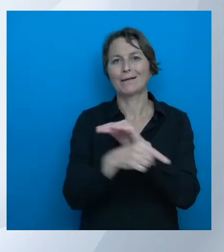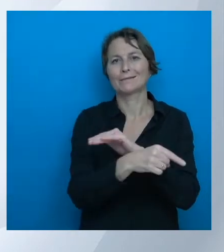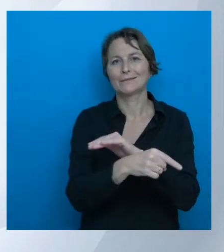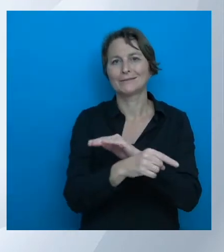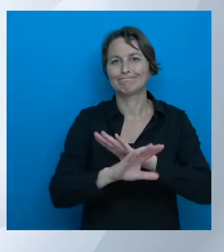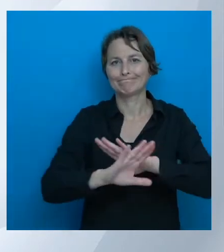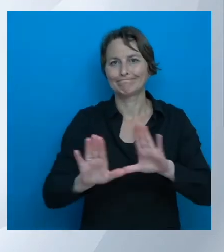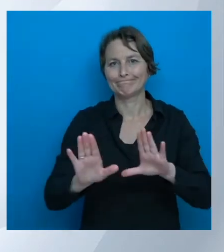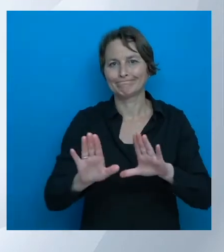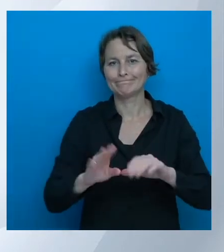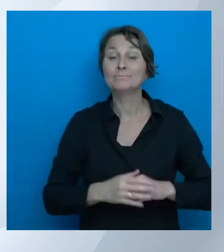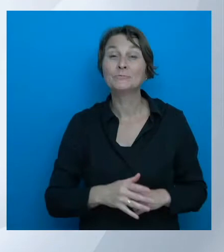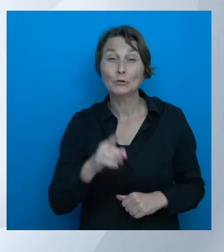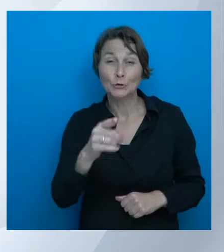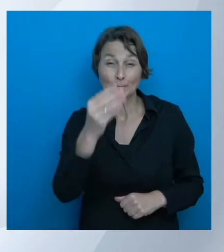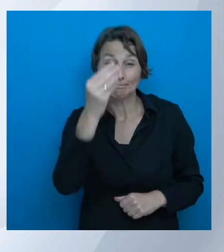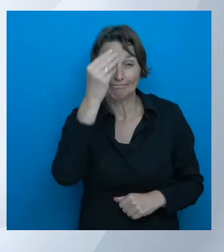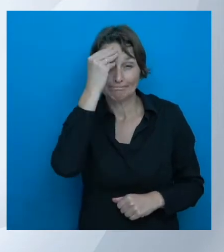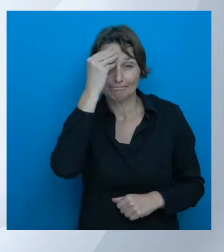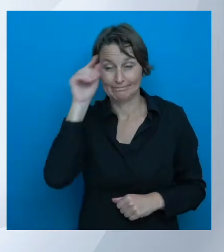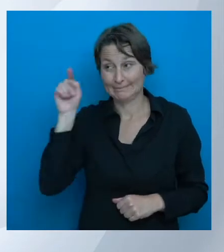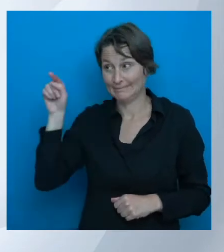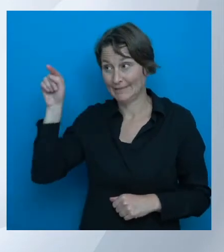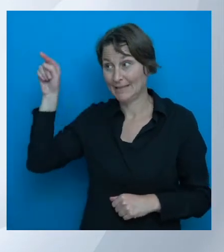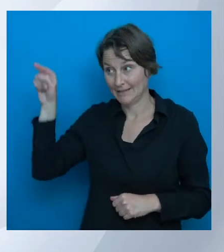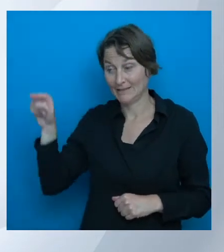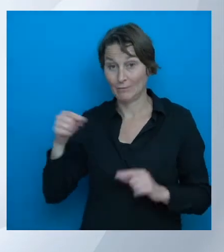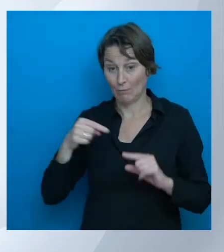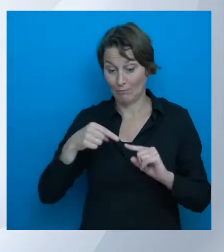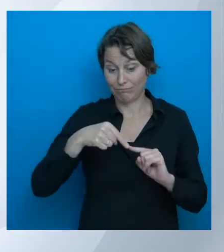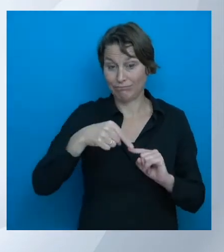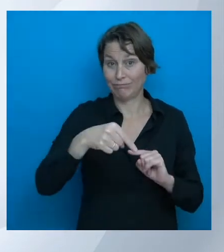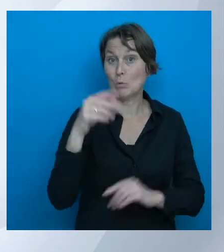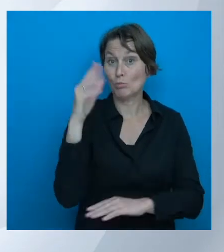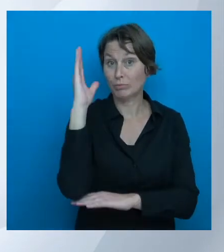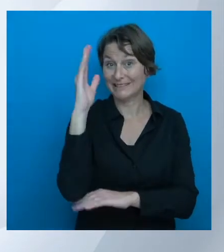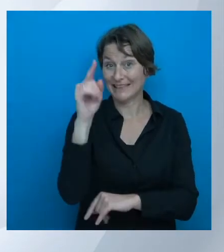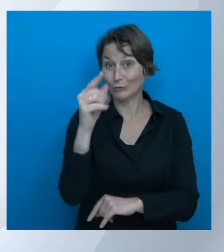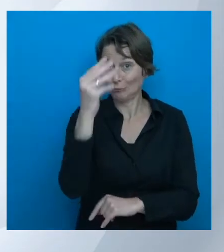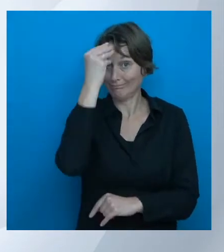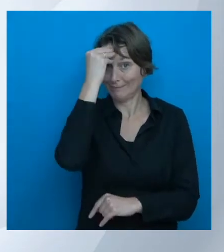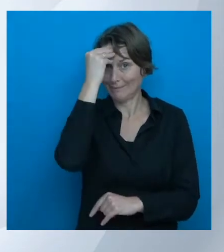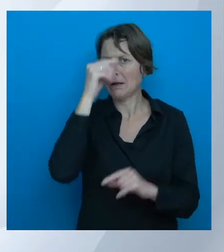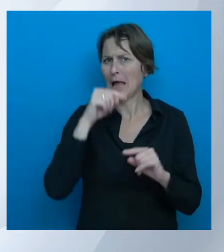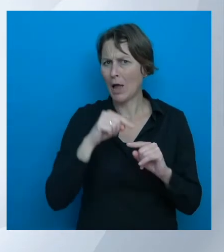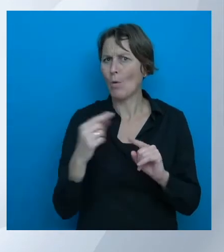Keep this in mind for the rest of the talk. I will come back to this many times.